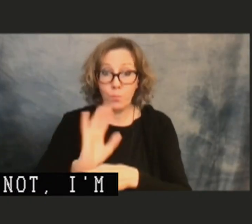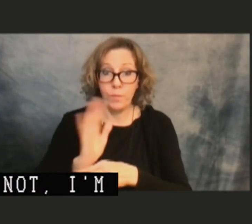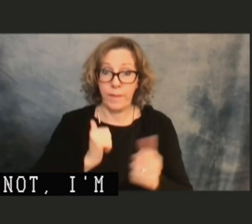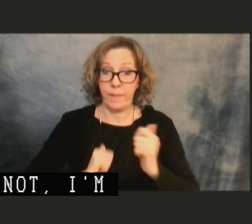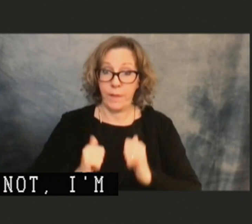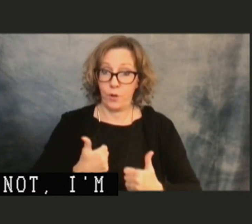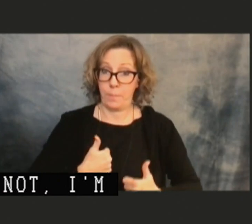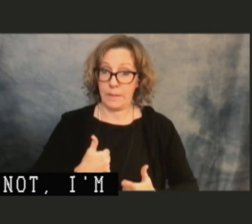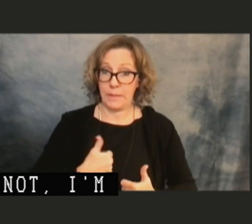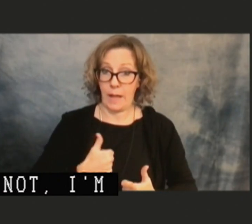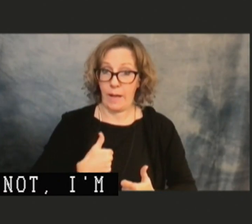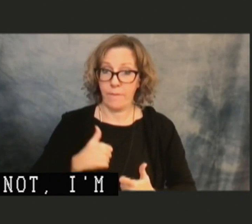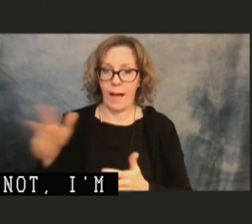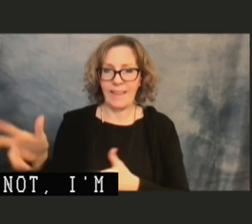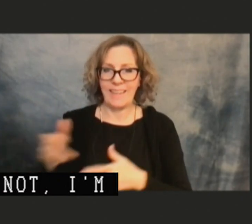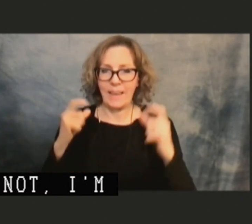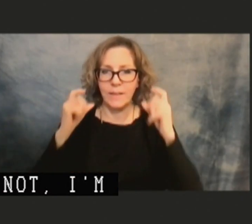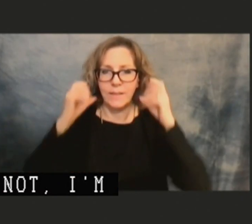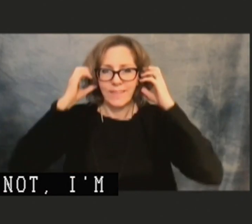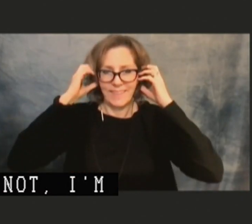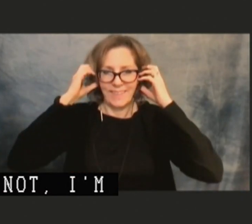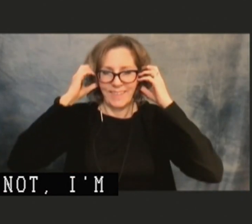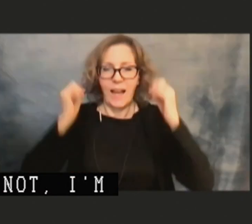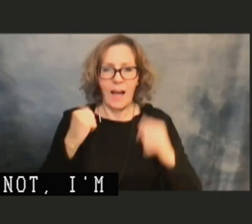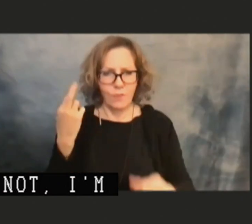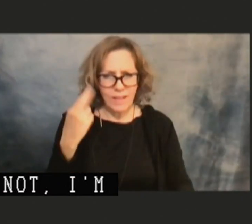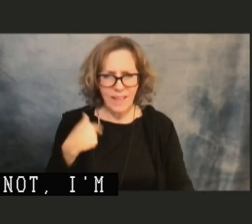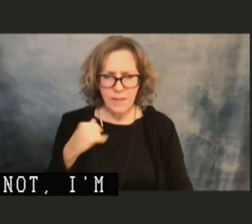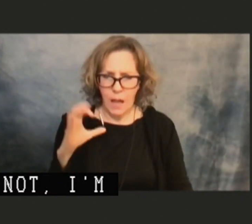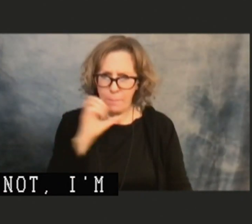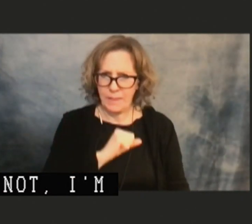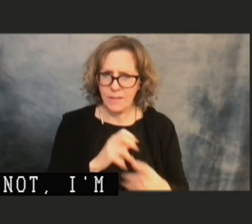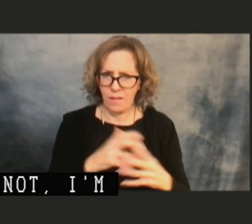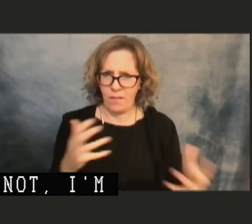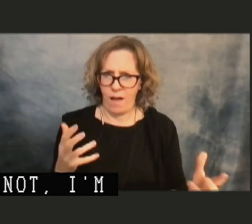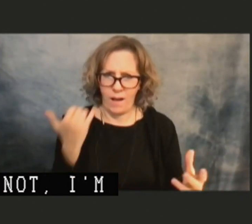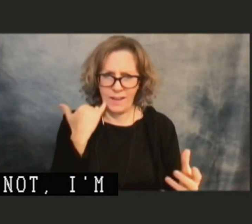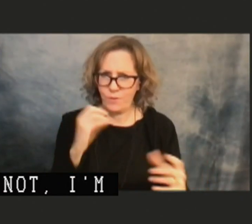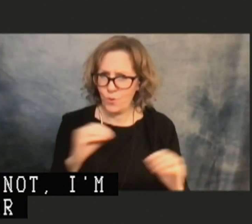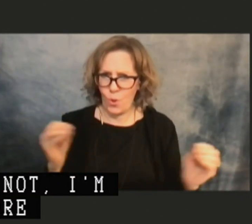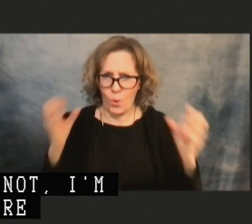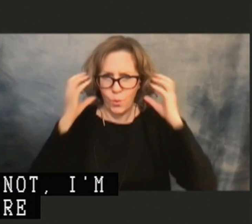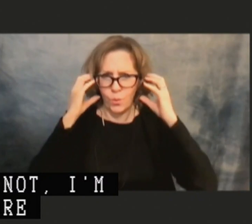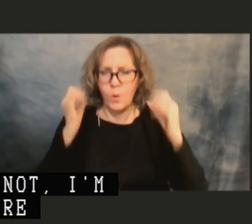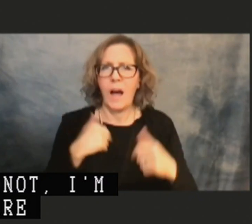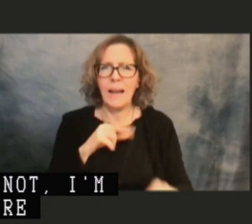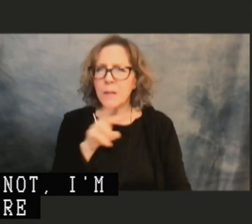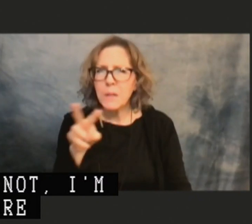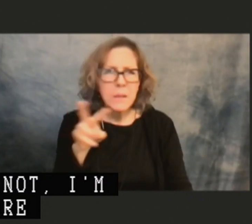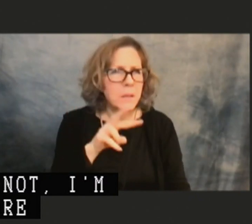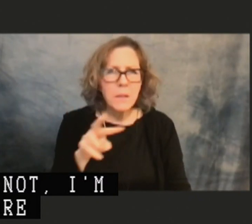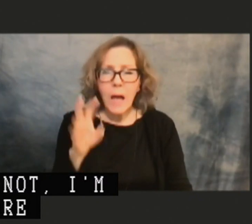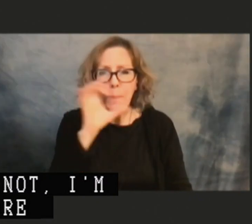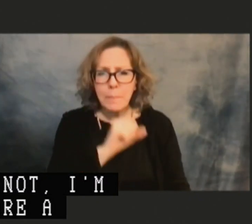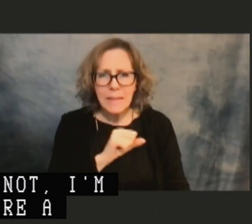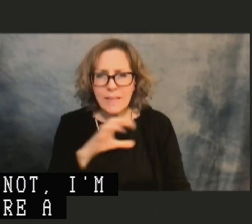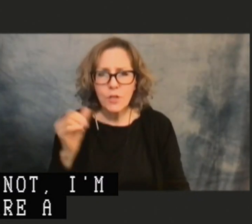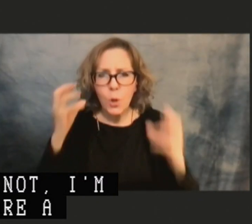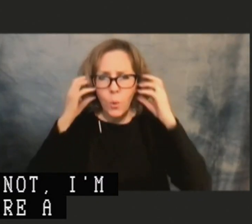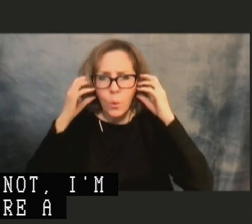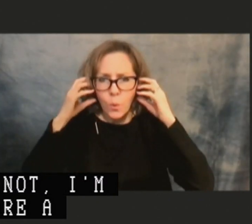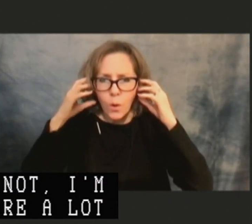because I've realized how much I miss when I watch a movie and can't make out a lot of it.